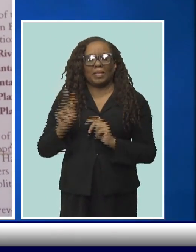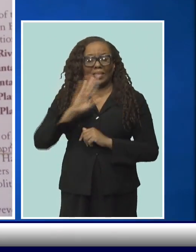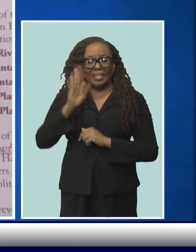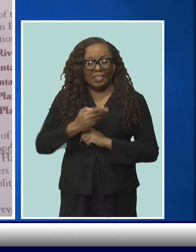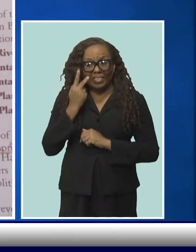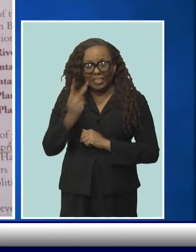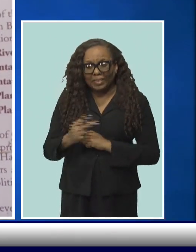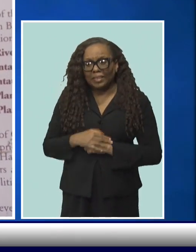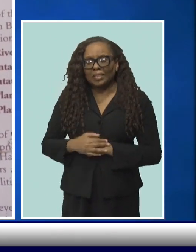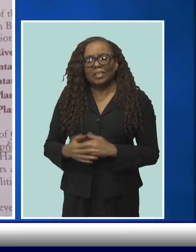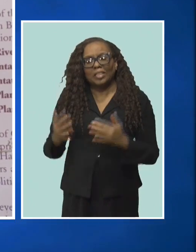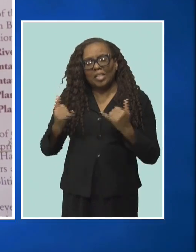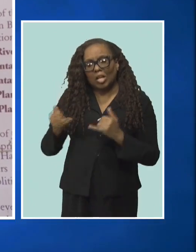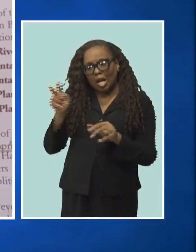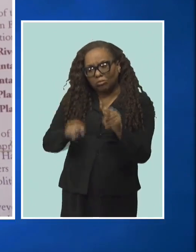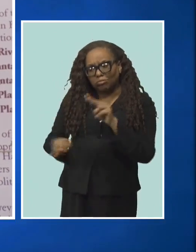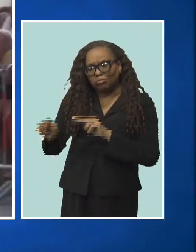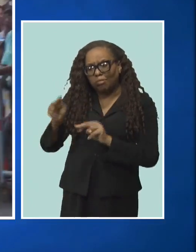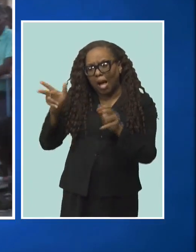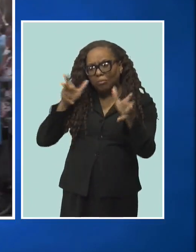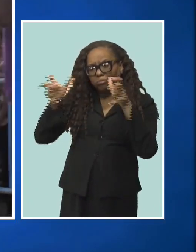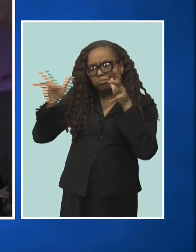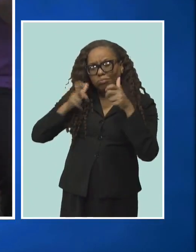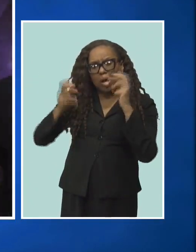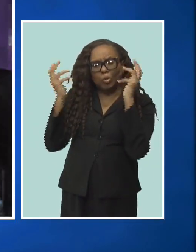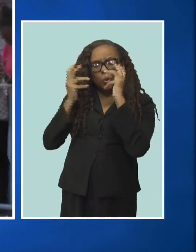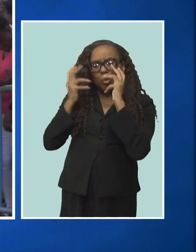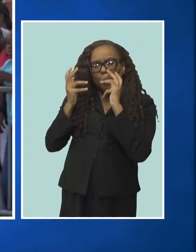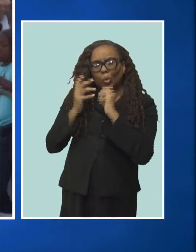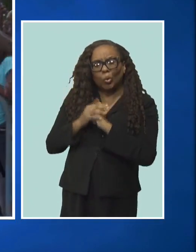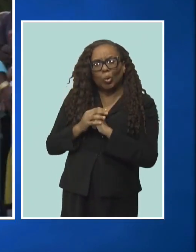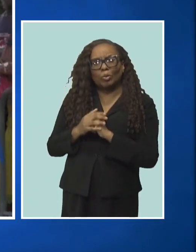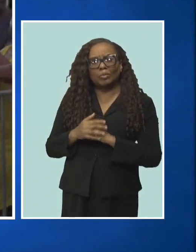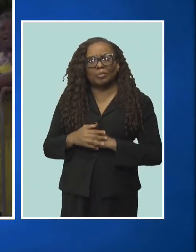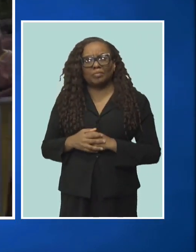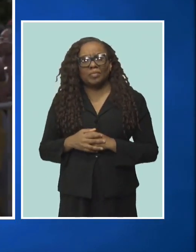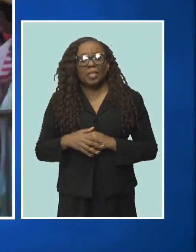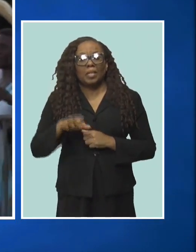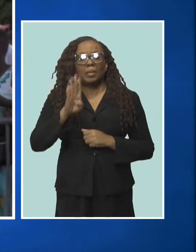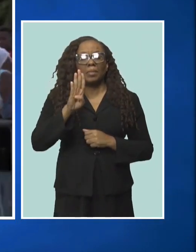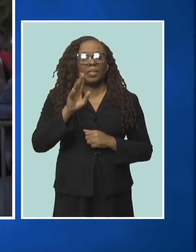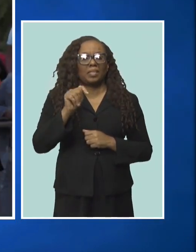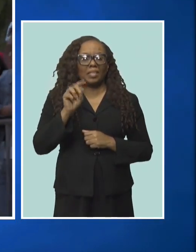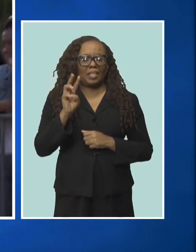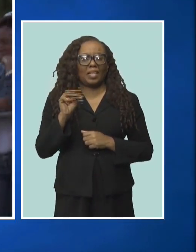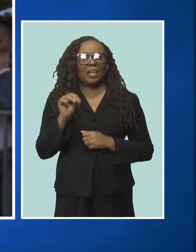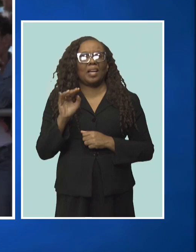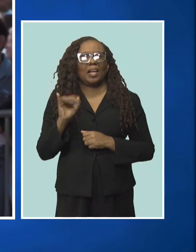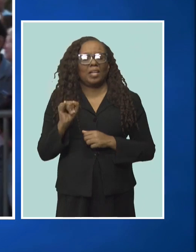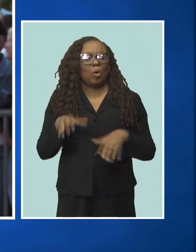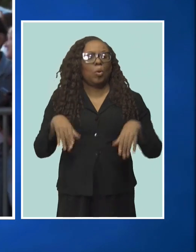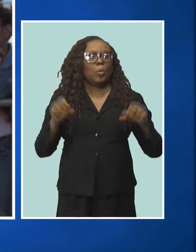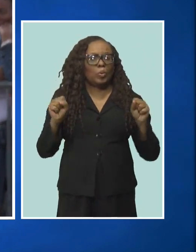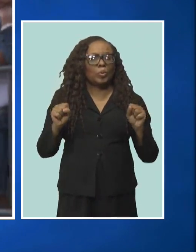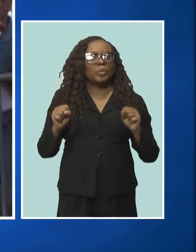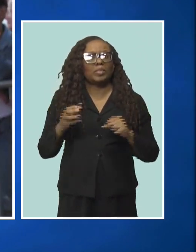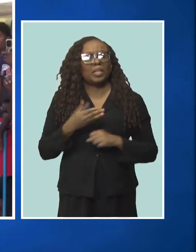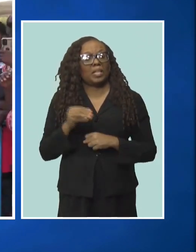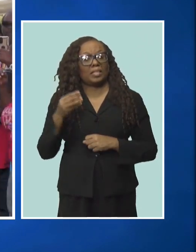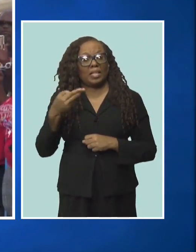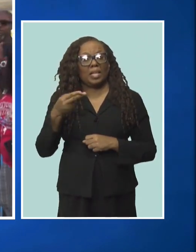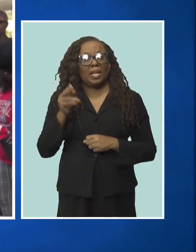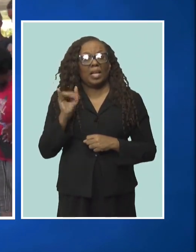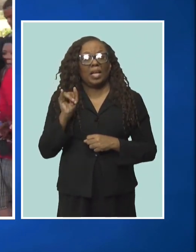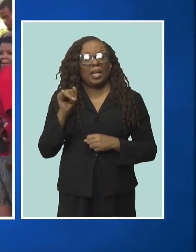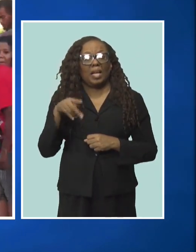is open to receive such greatness. The Holetown Dufliki was put on by the BTMI and had performances from Hypersounds himself and